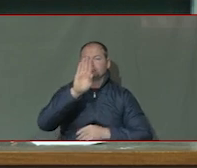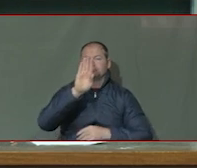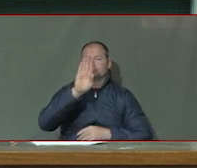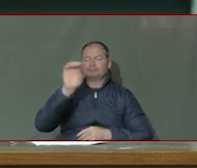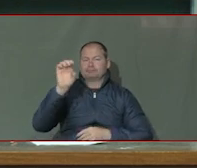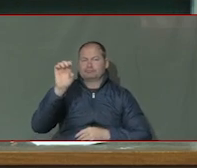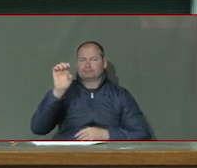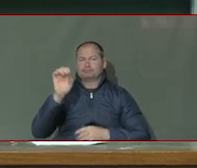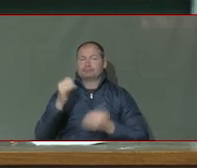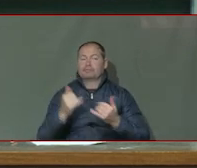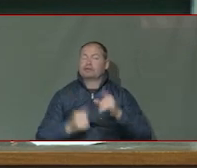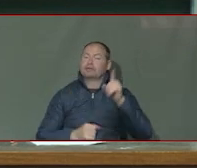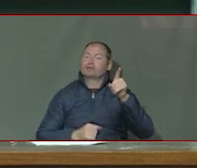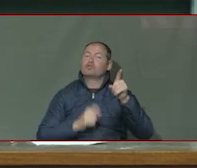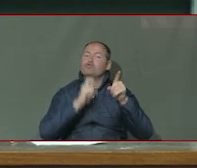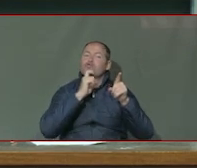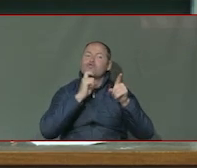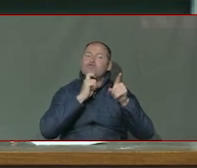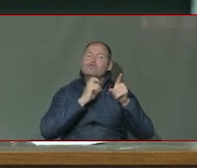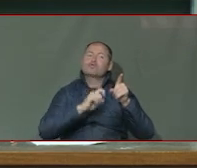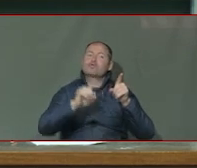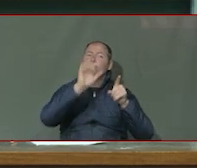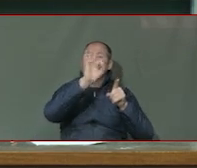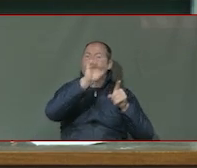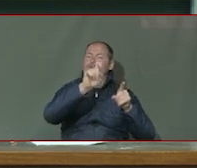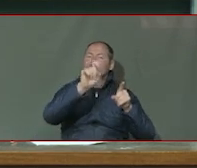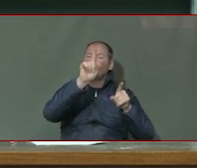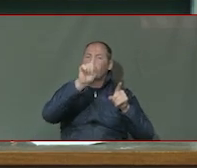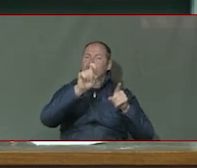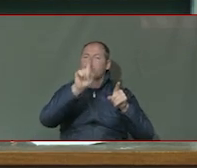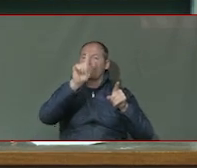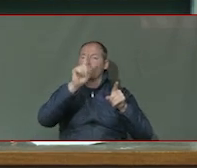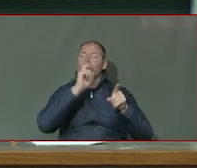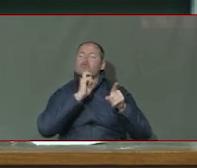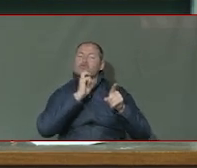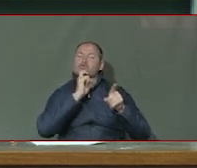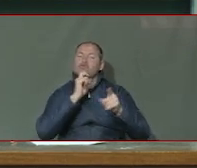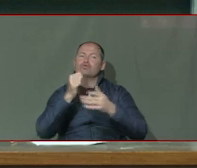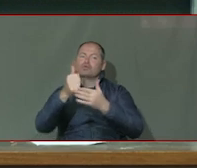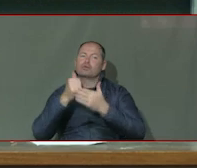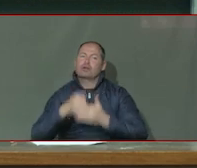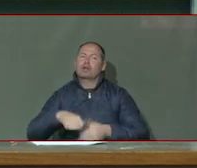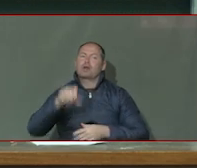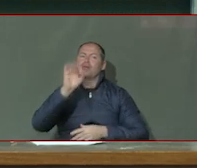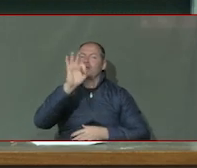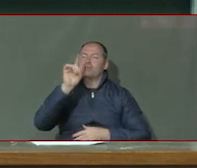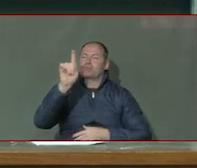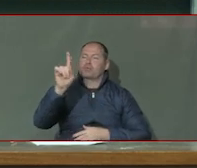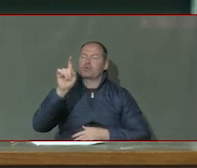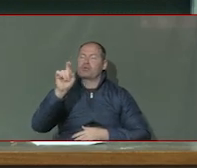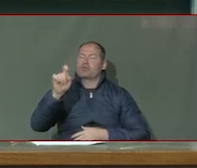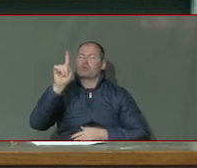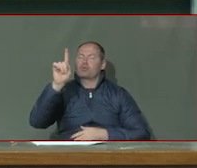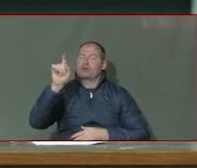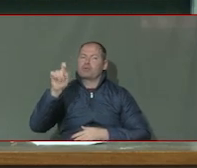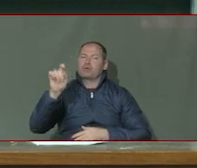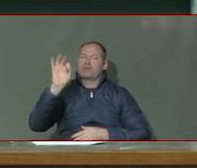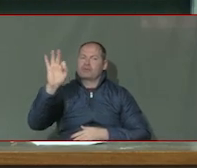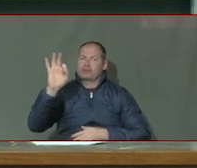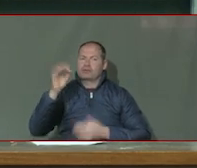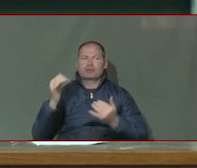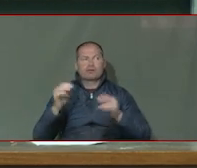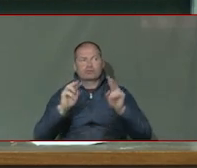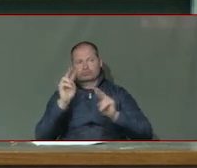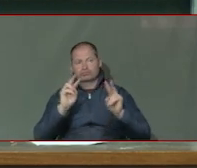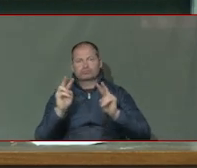I used 3.1.1 to determine the gradient, to read off the